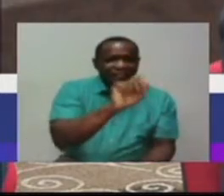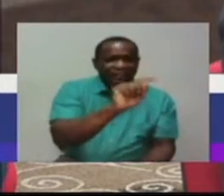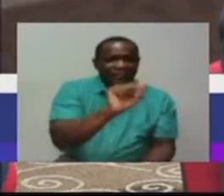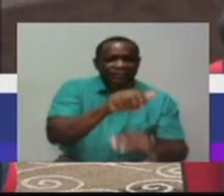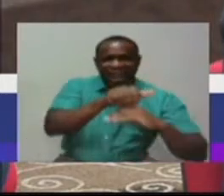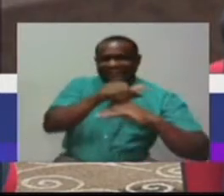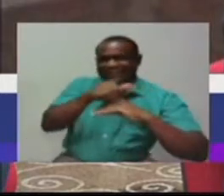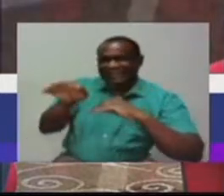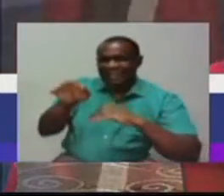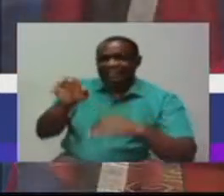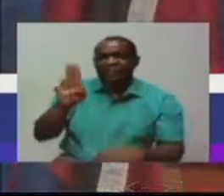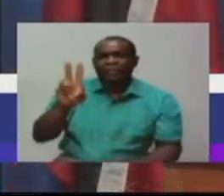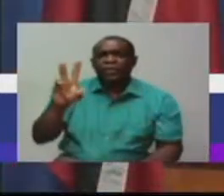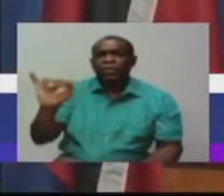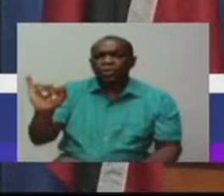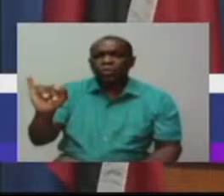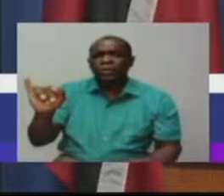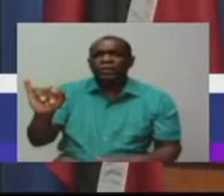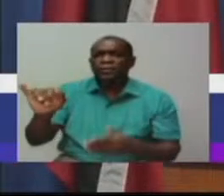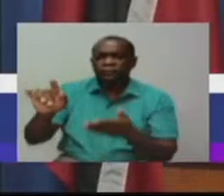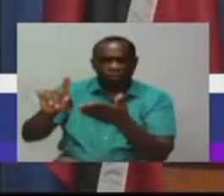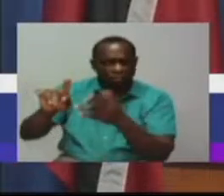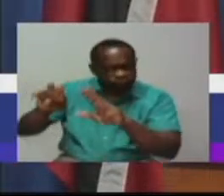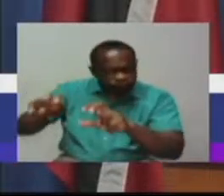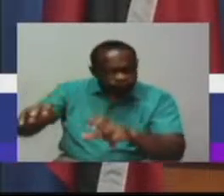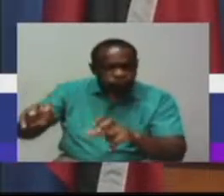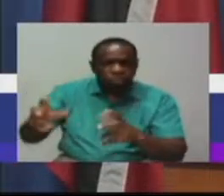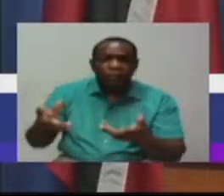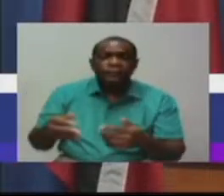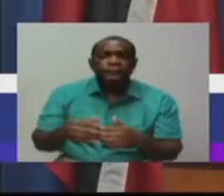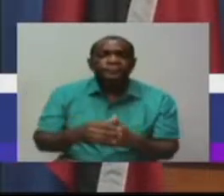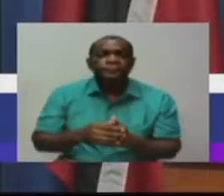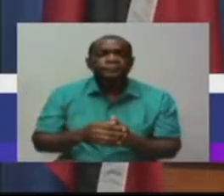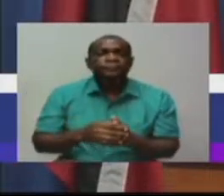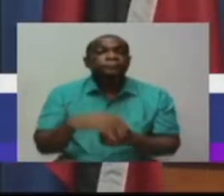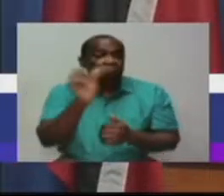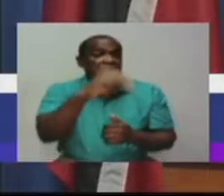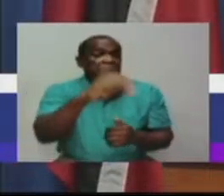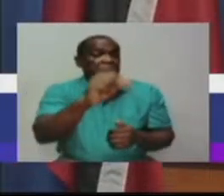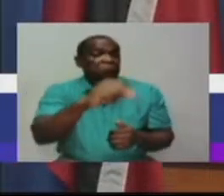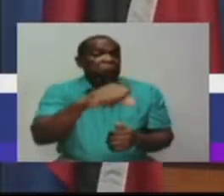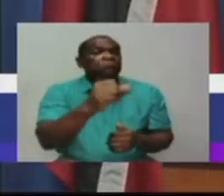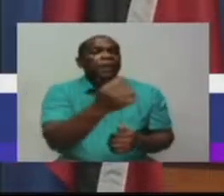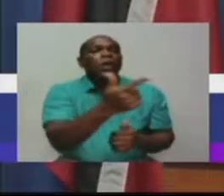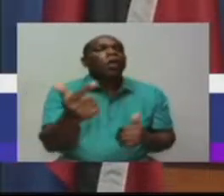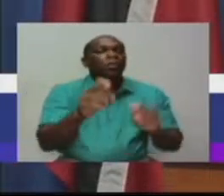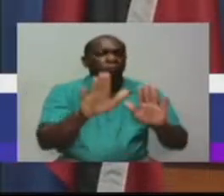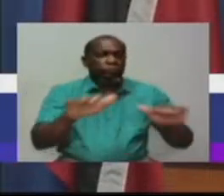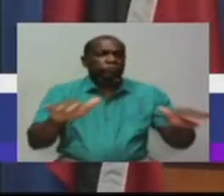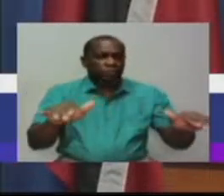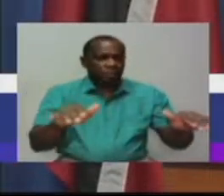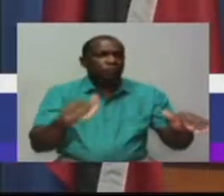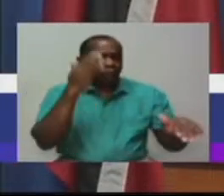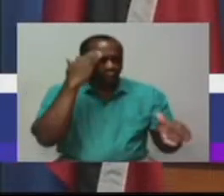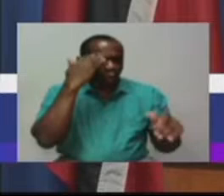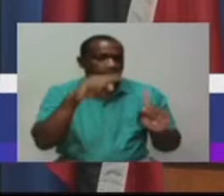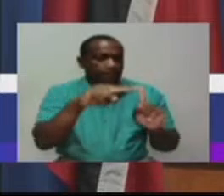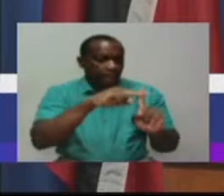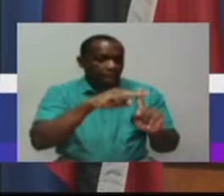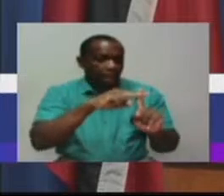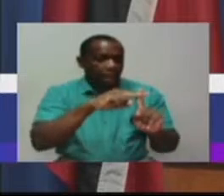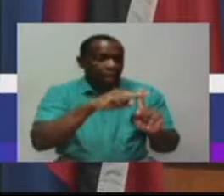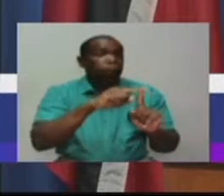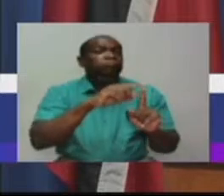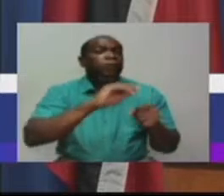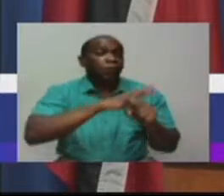infected? Yes, all children that are confirmed as positive and are in the hospitals